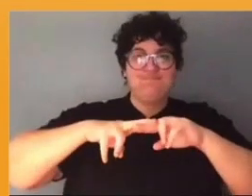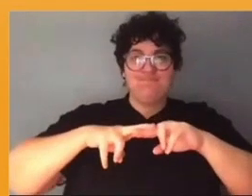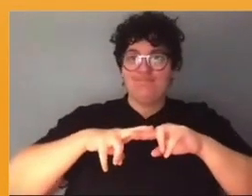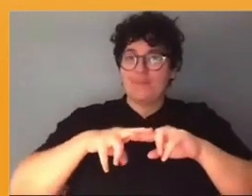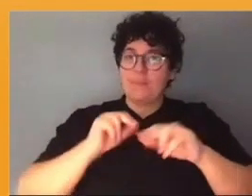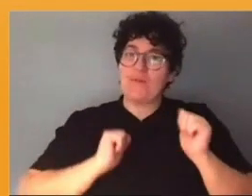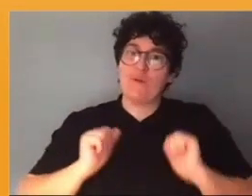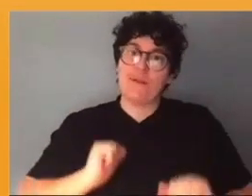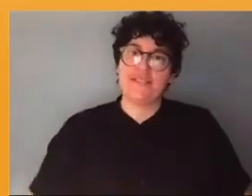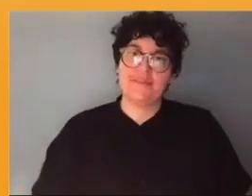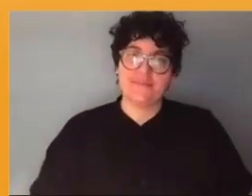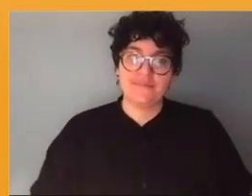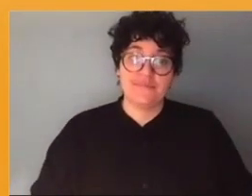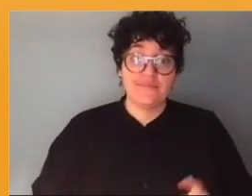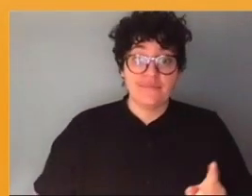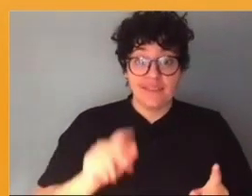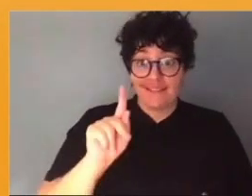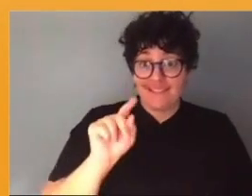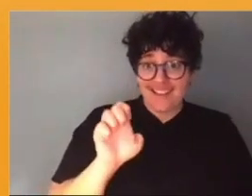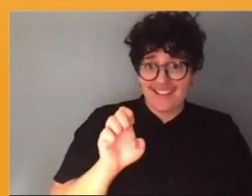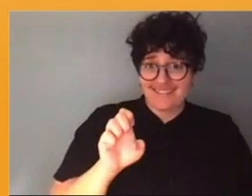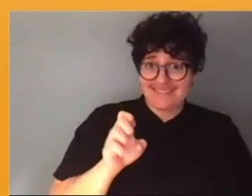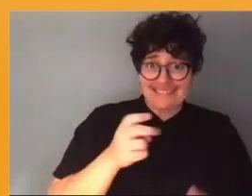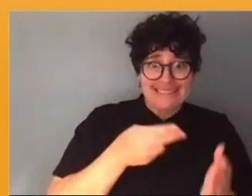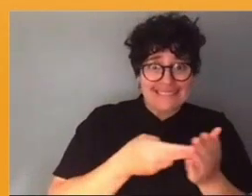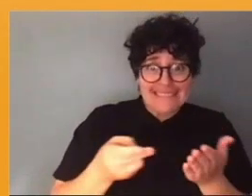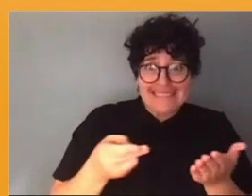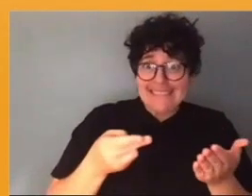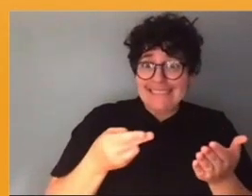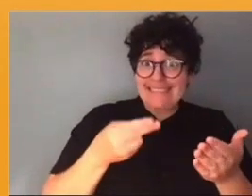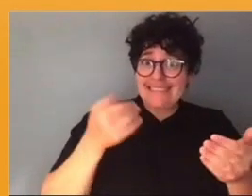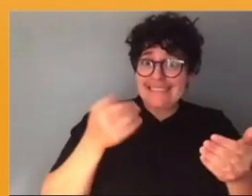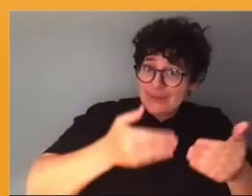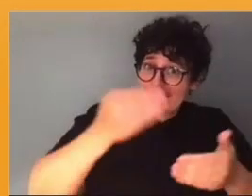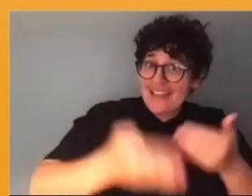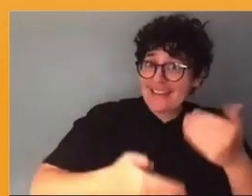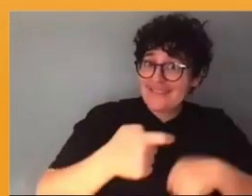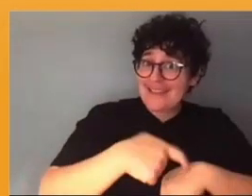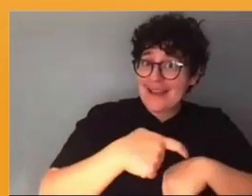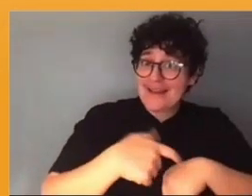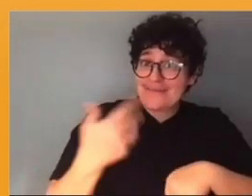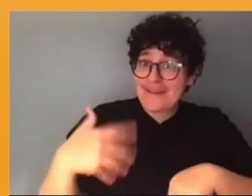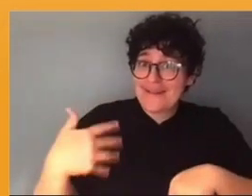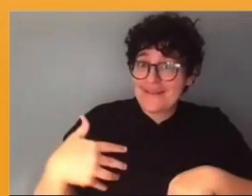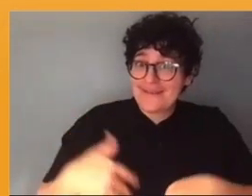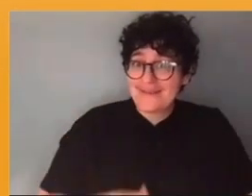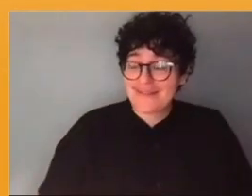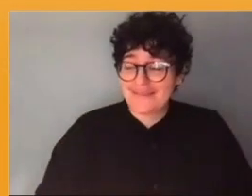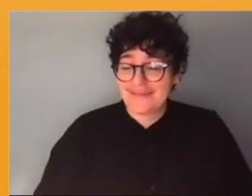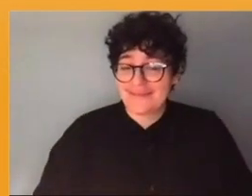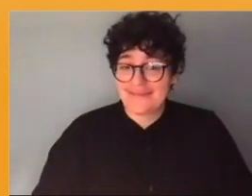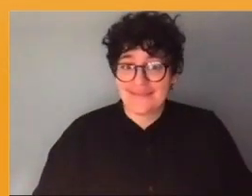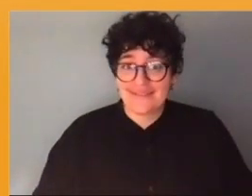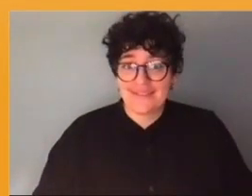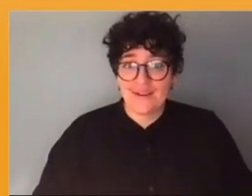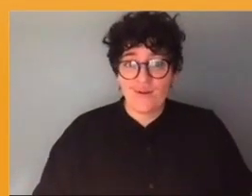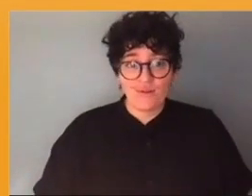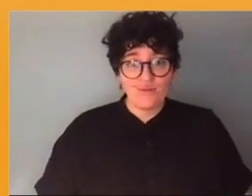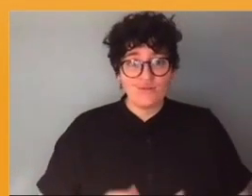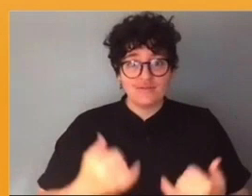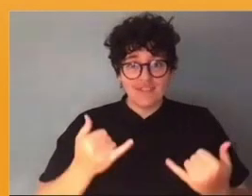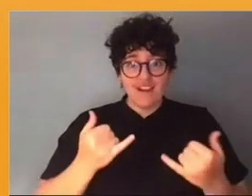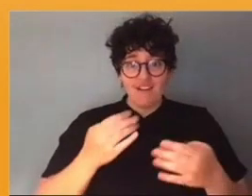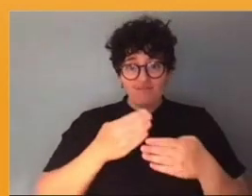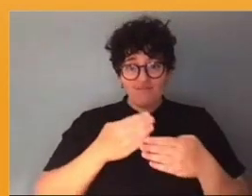we're, believe it or not, coming towards the end of our time already. And so I think perhaps in closing, a question